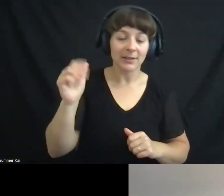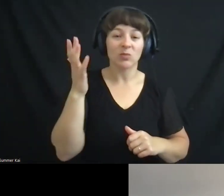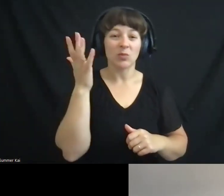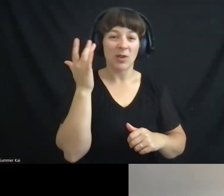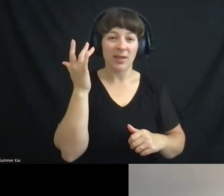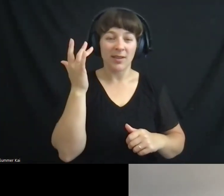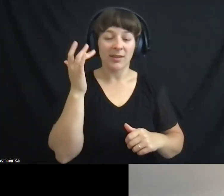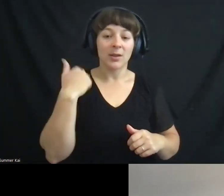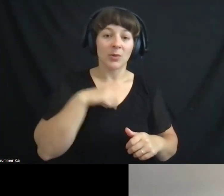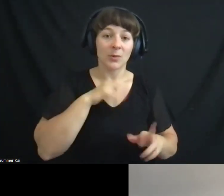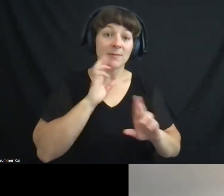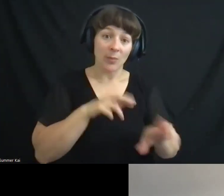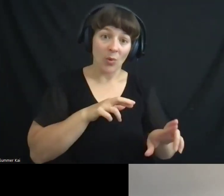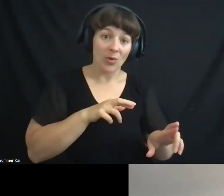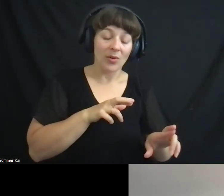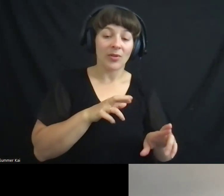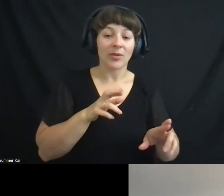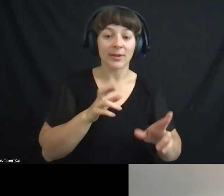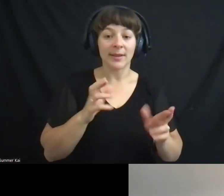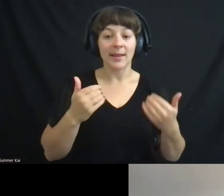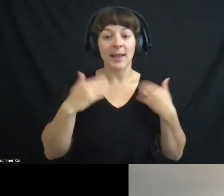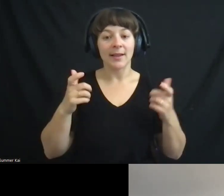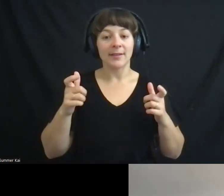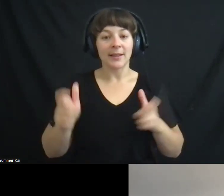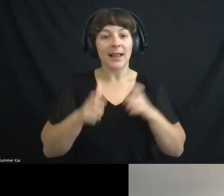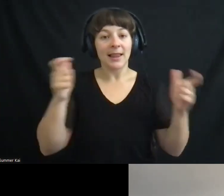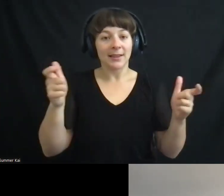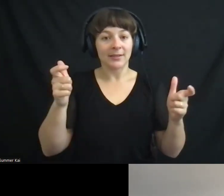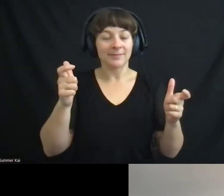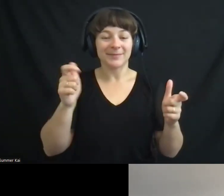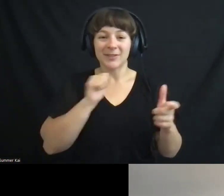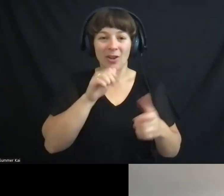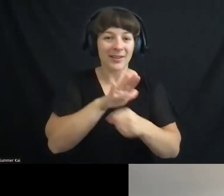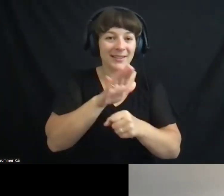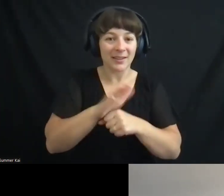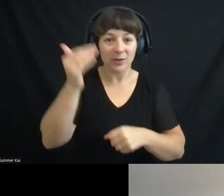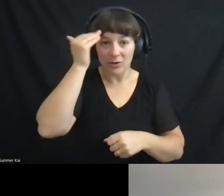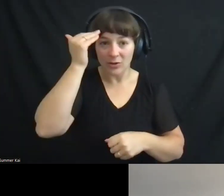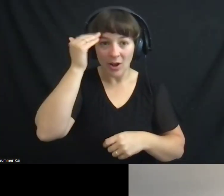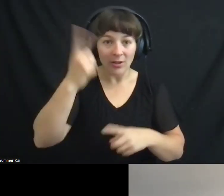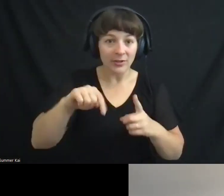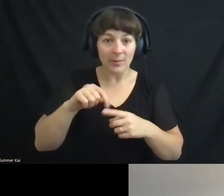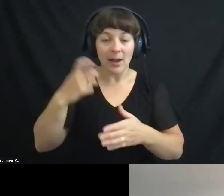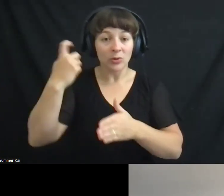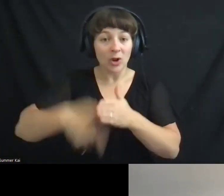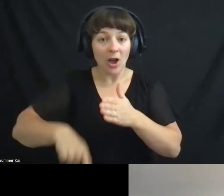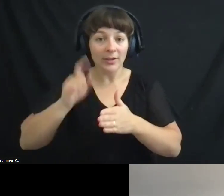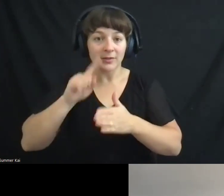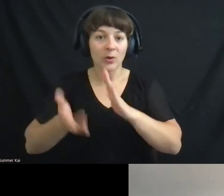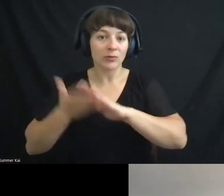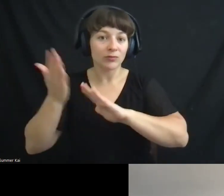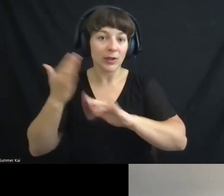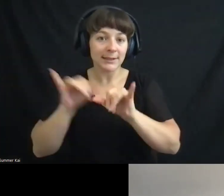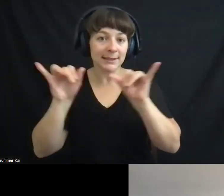reporting, there is a significant lack of knowledge as to how much it costs to run the